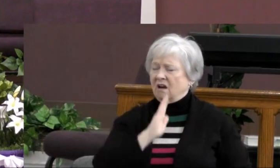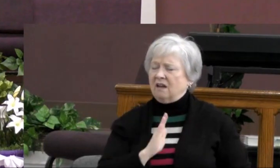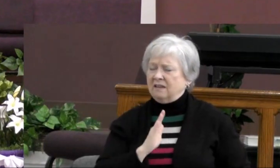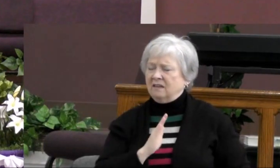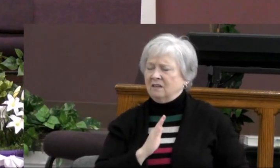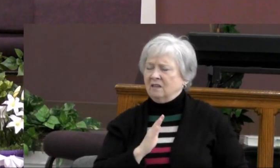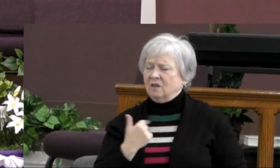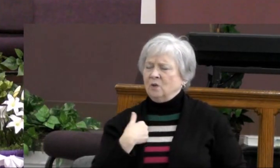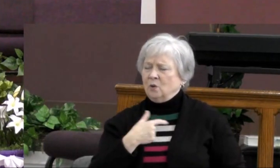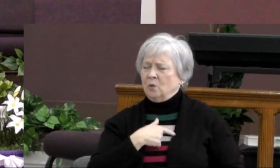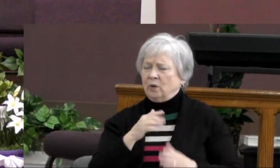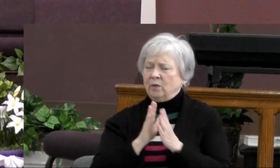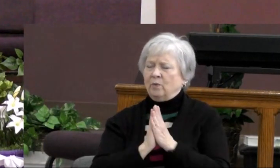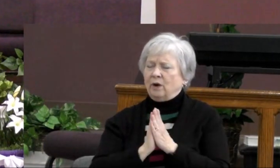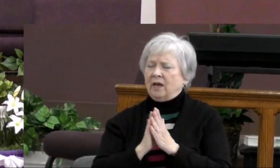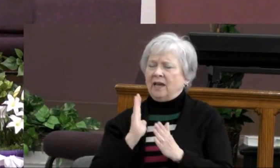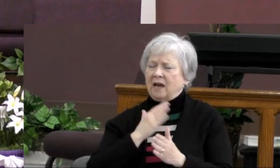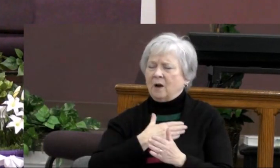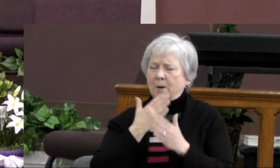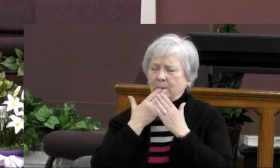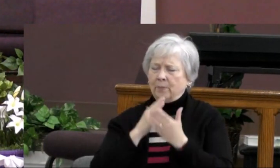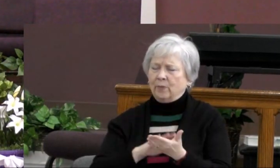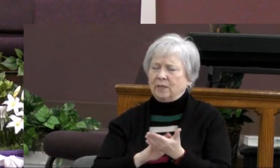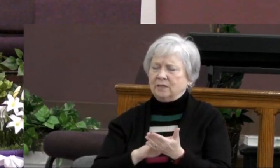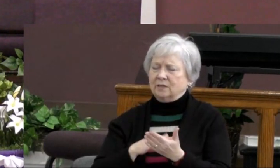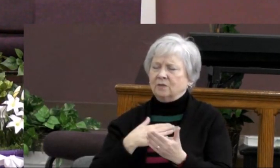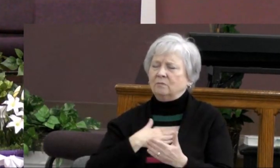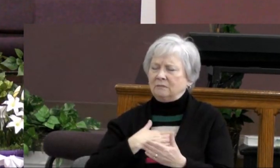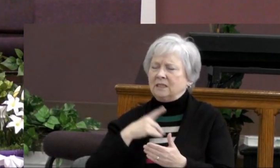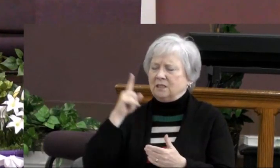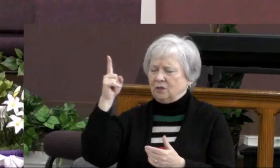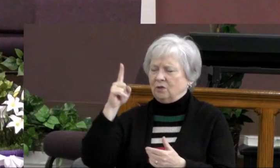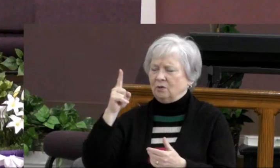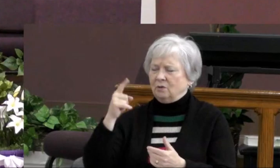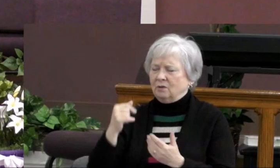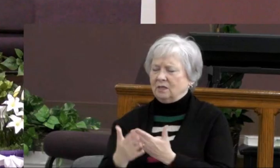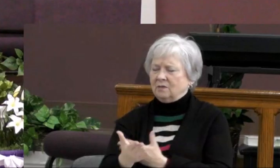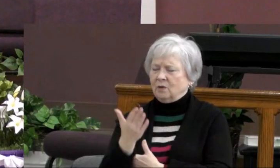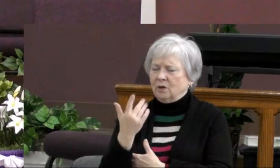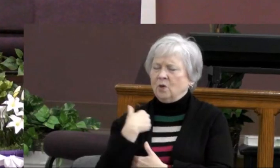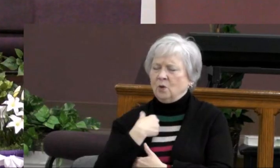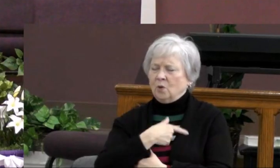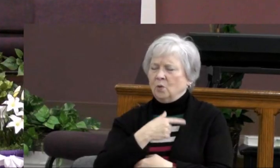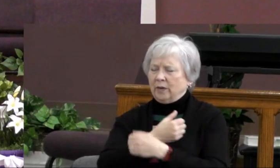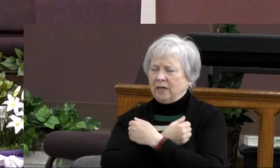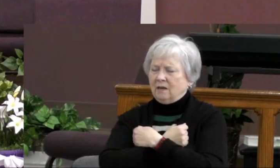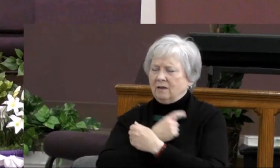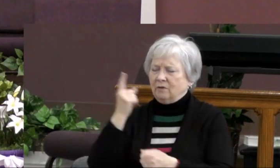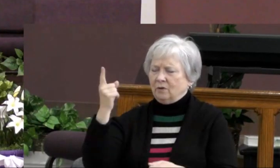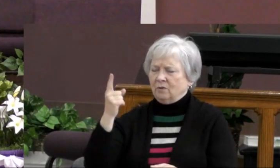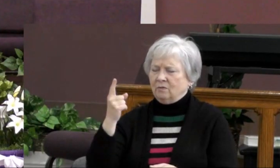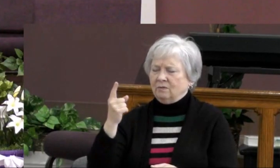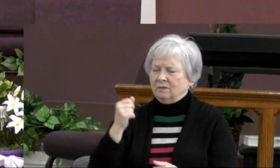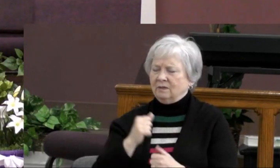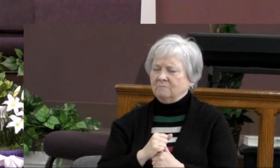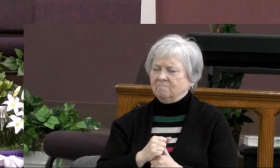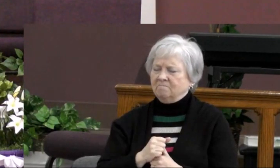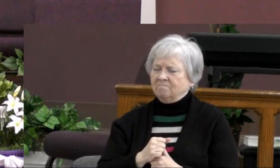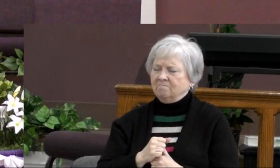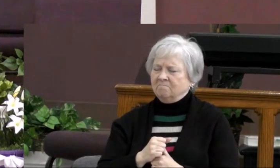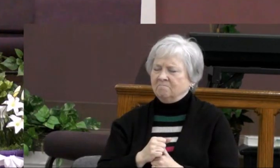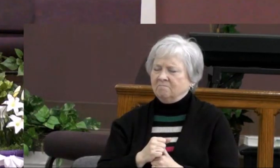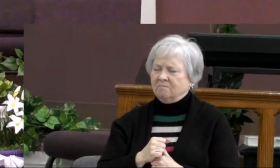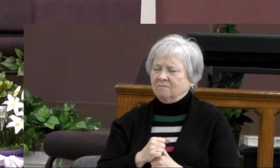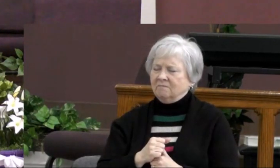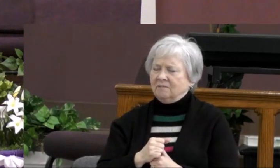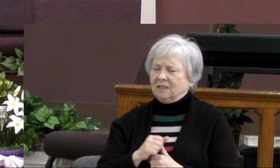are pleasing to you this morning, Father. I just want to say that we do love you, Father. We love you. In